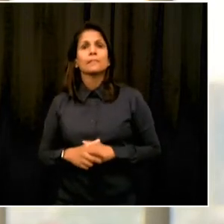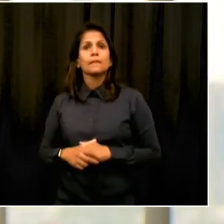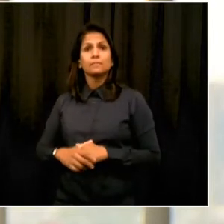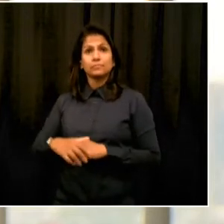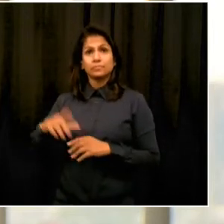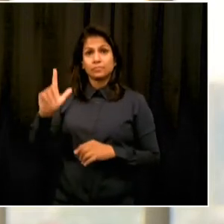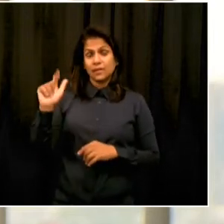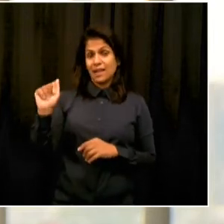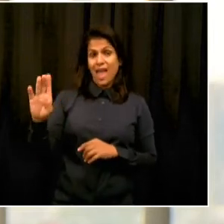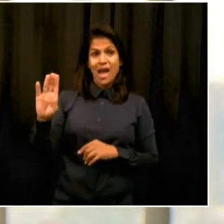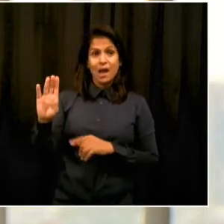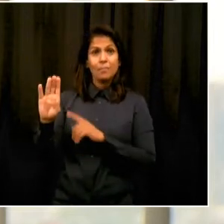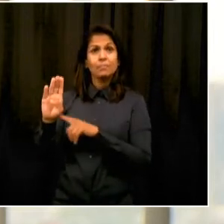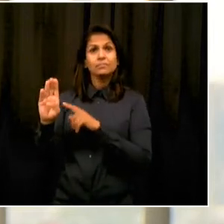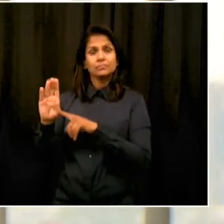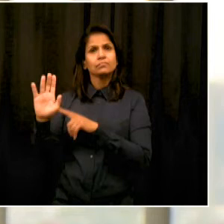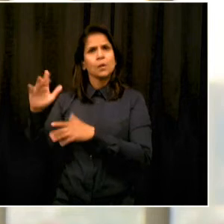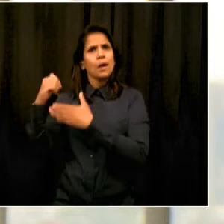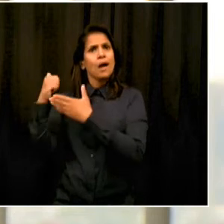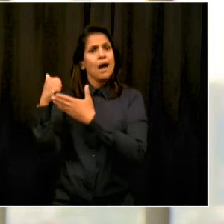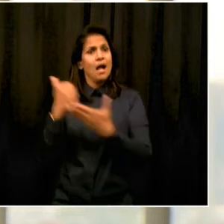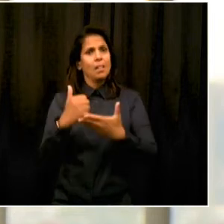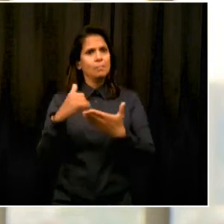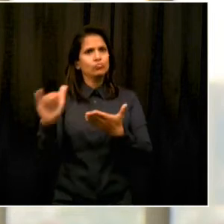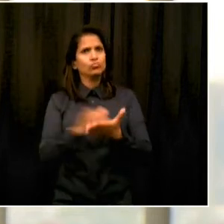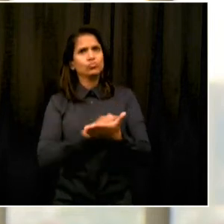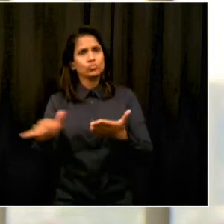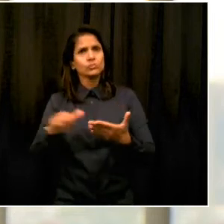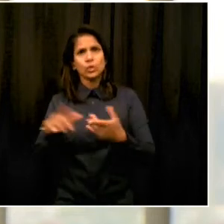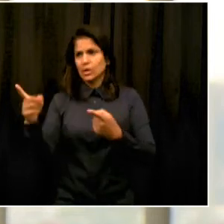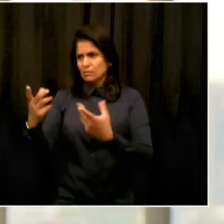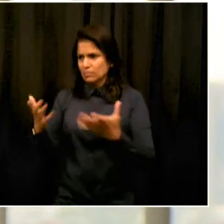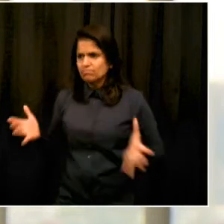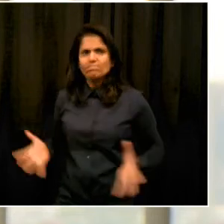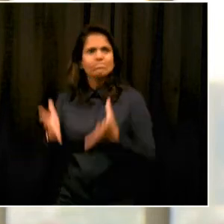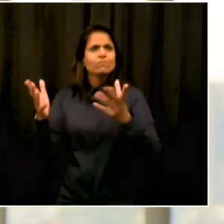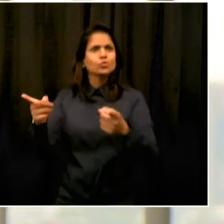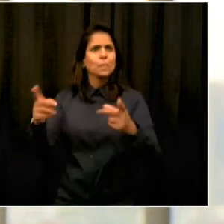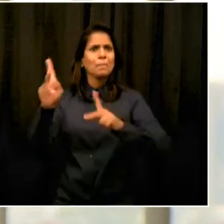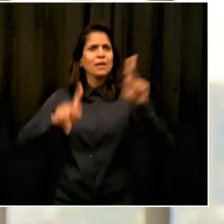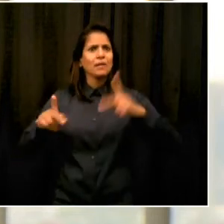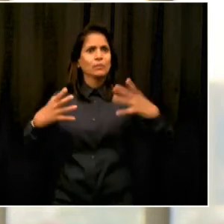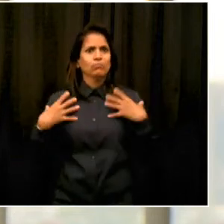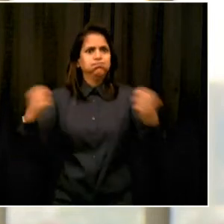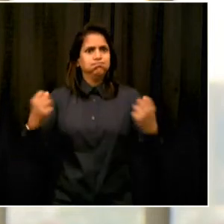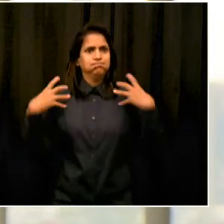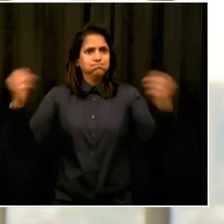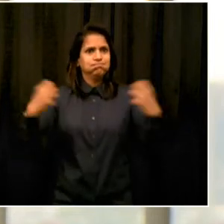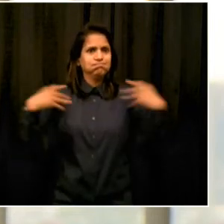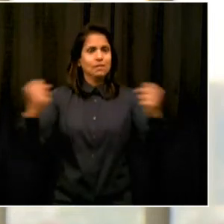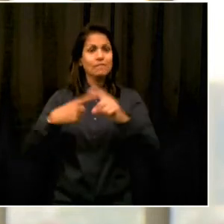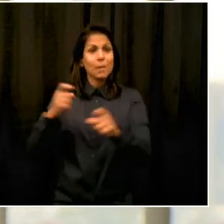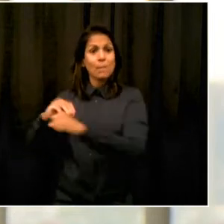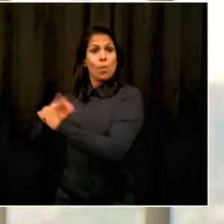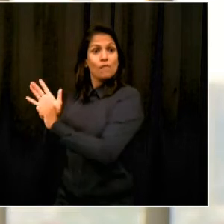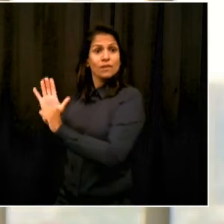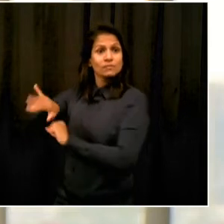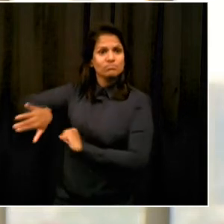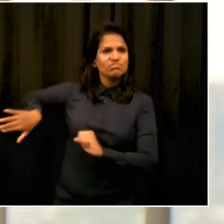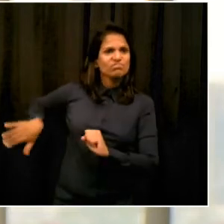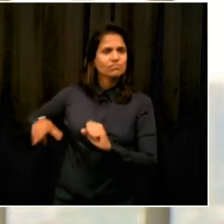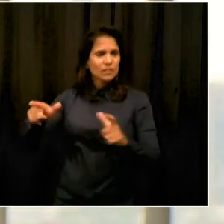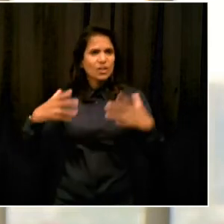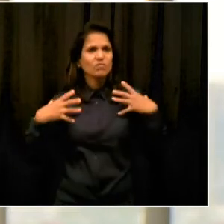recover. This pandemic reinforced the direct connection that exists between public health and the